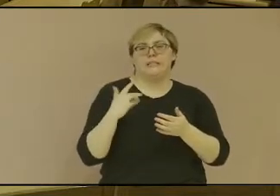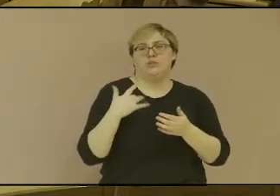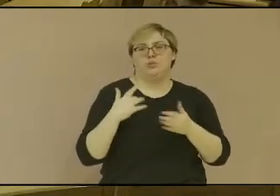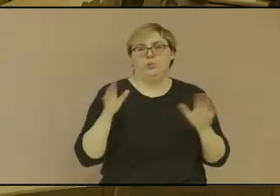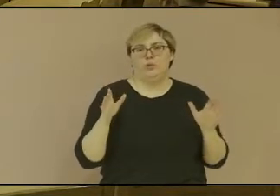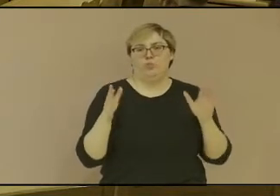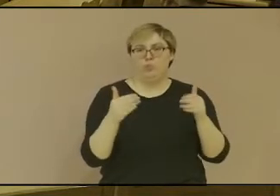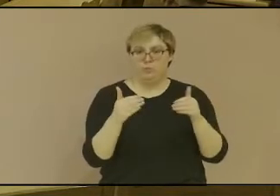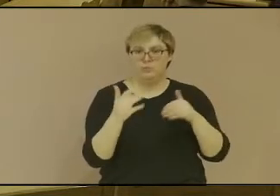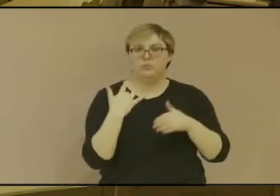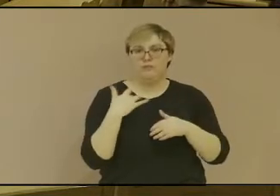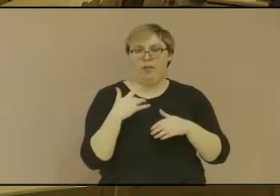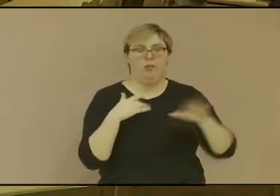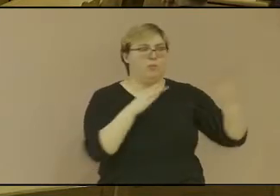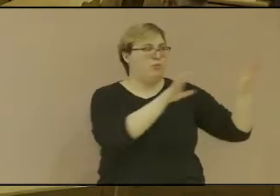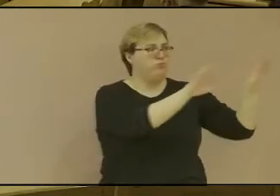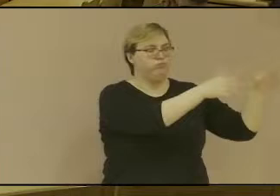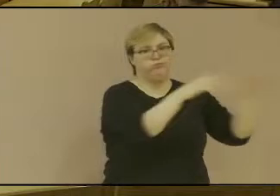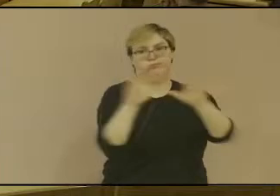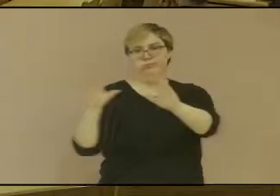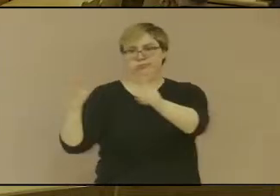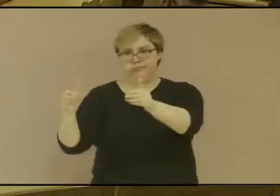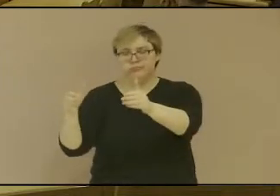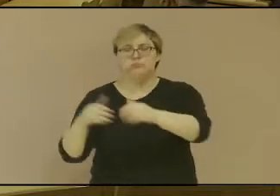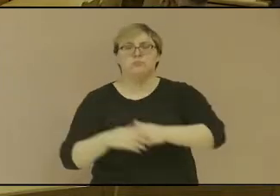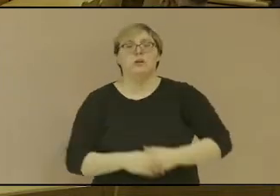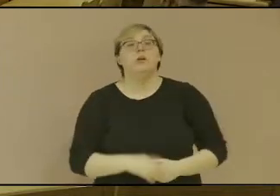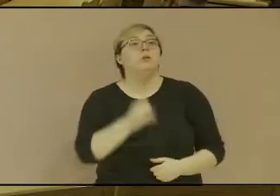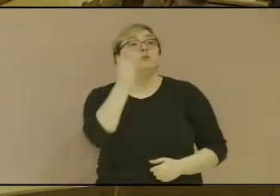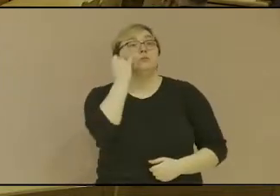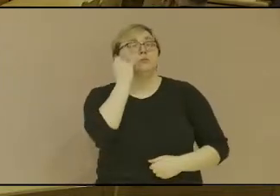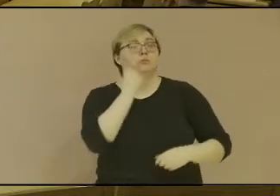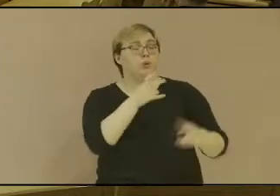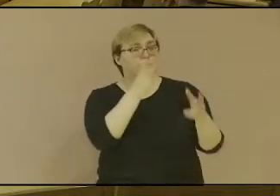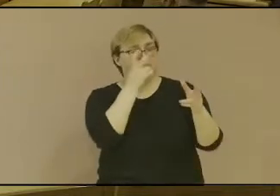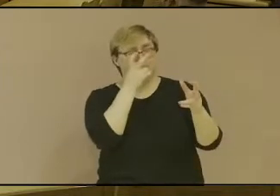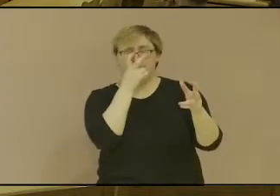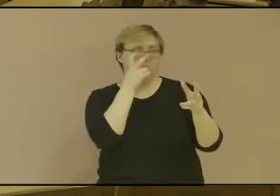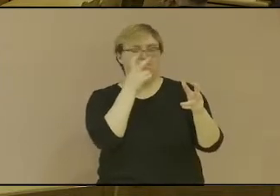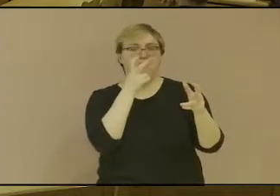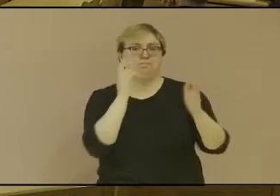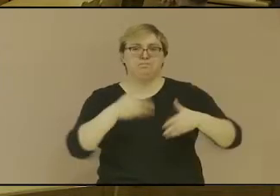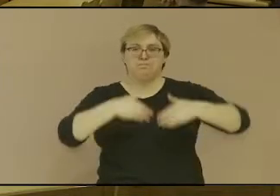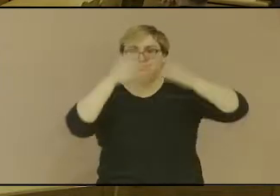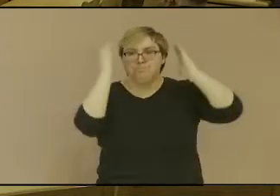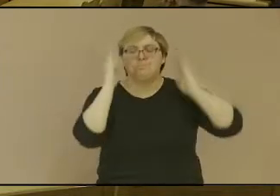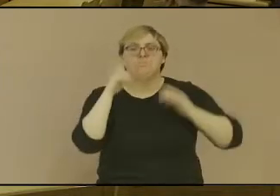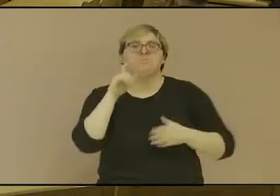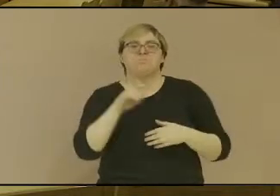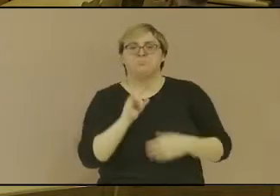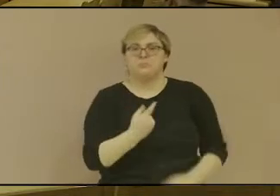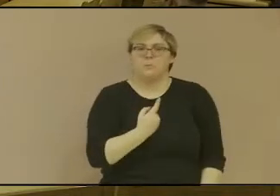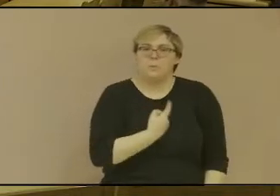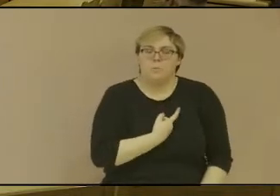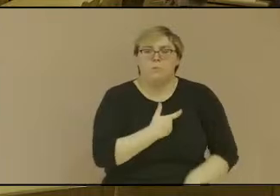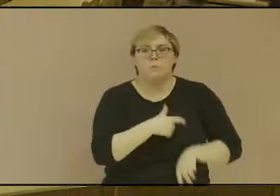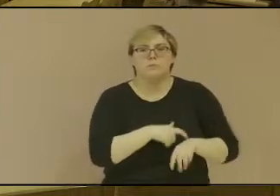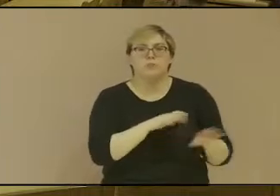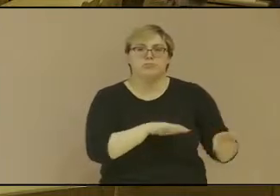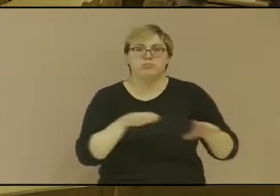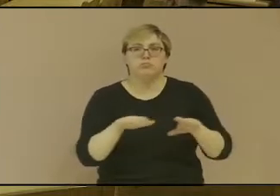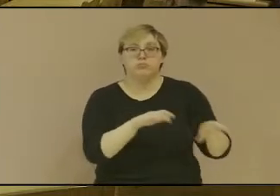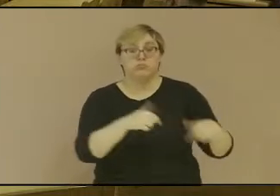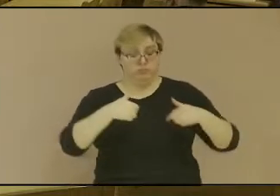rooms available if anybody needs to get away and be by themselves. I'm sitting in the